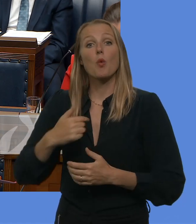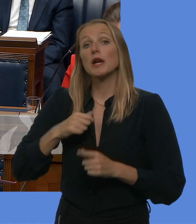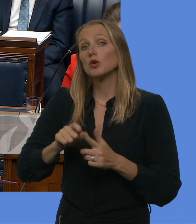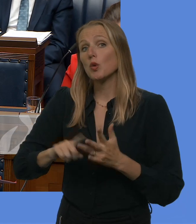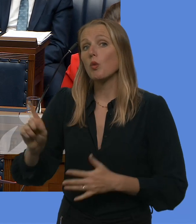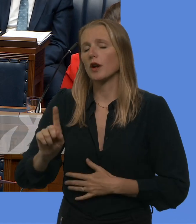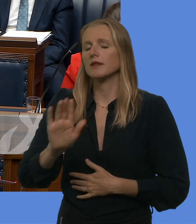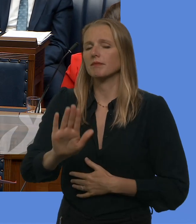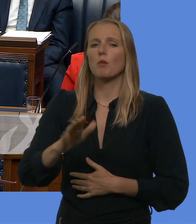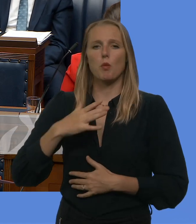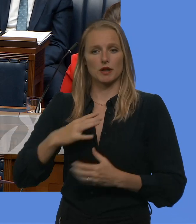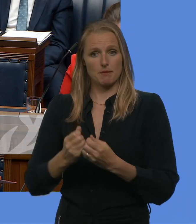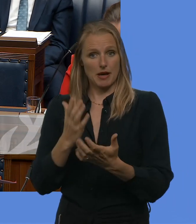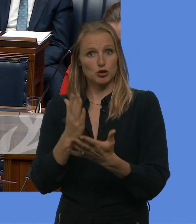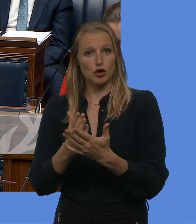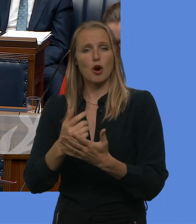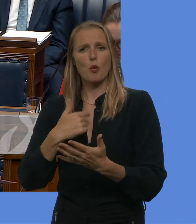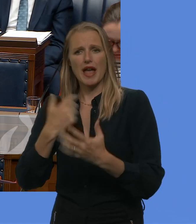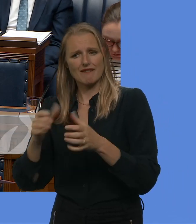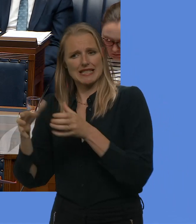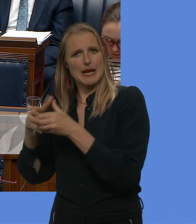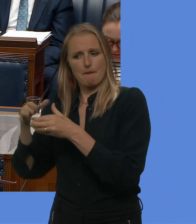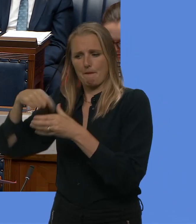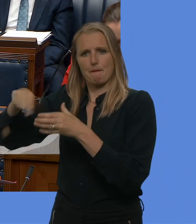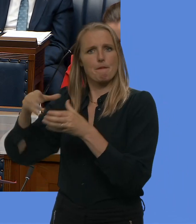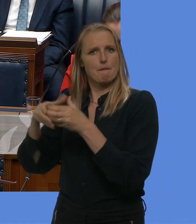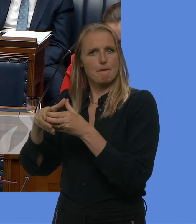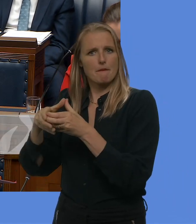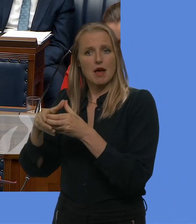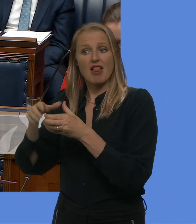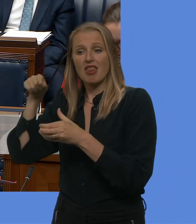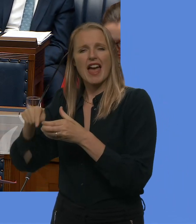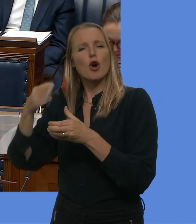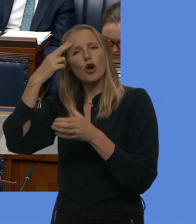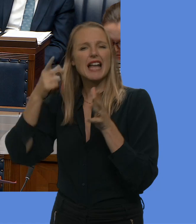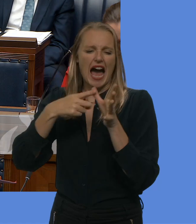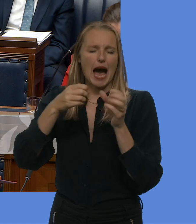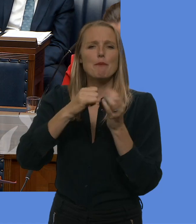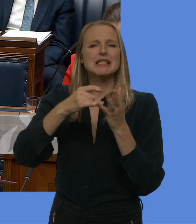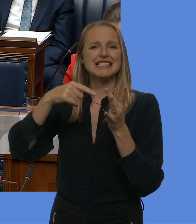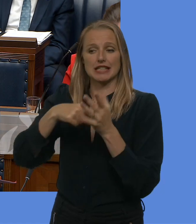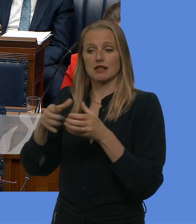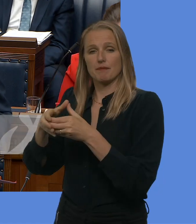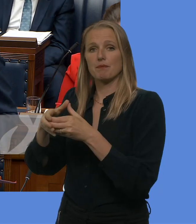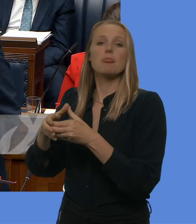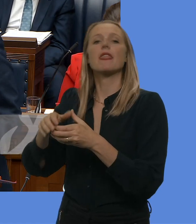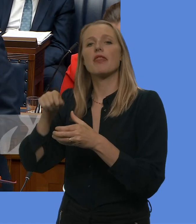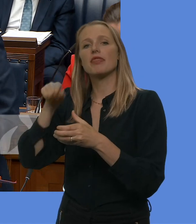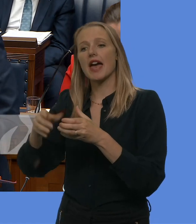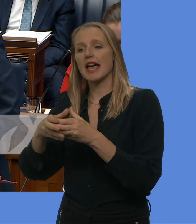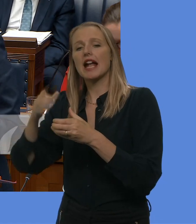the Addressing Bullying in Schools Implementation Team, ABSIT for short, in September of